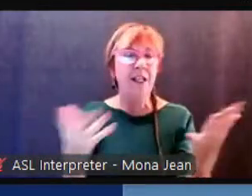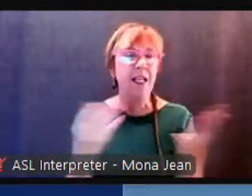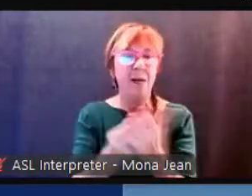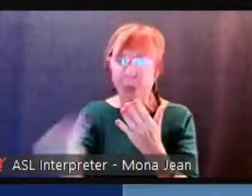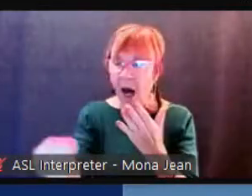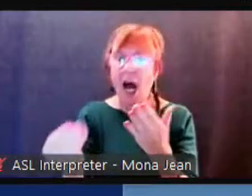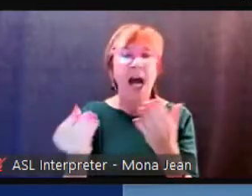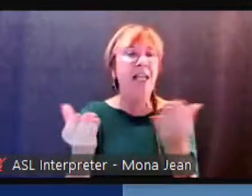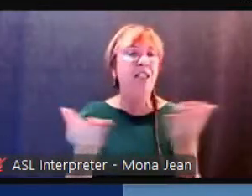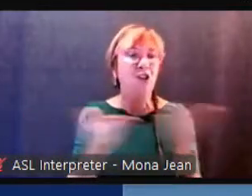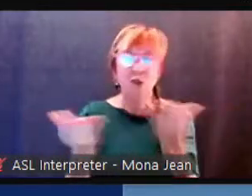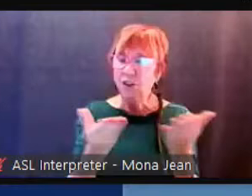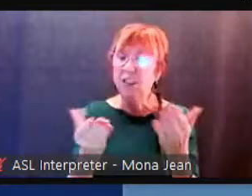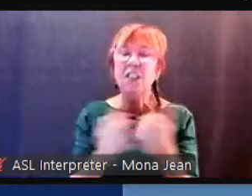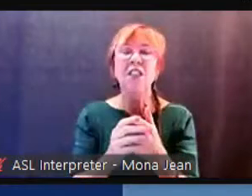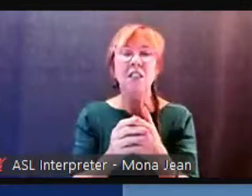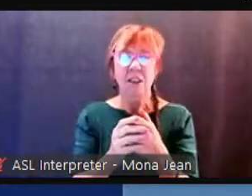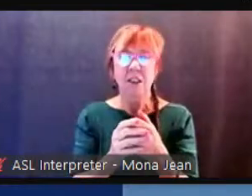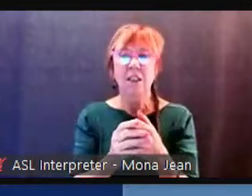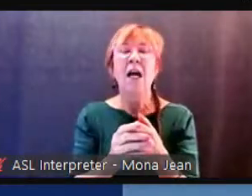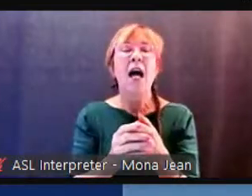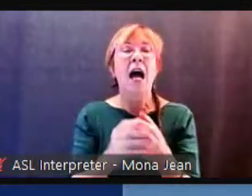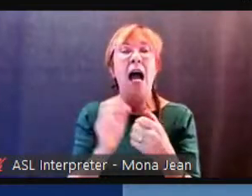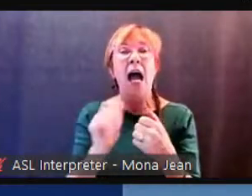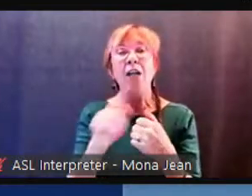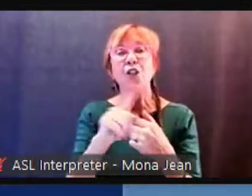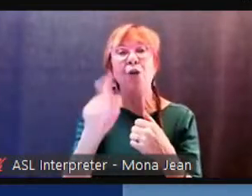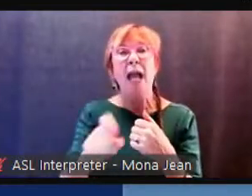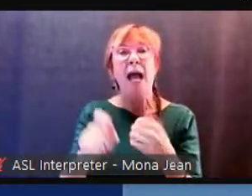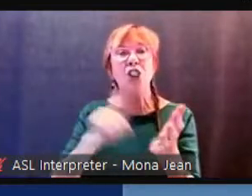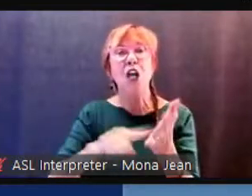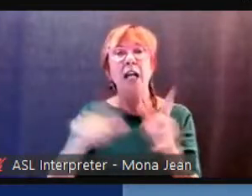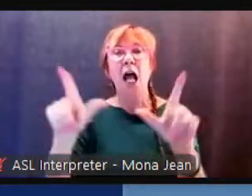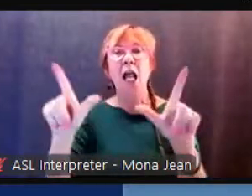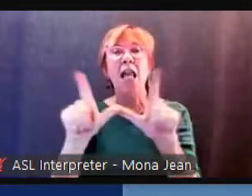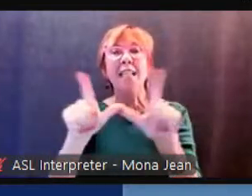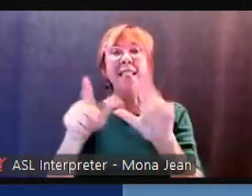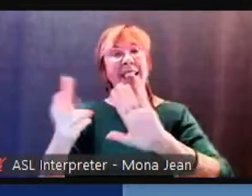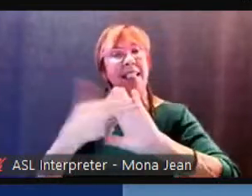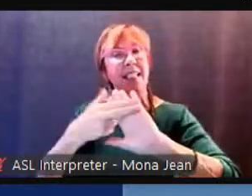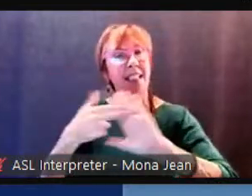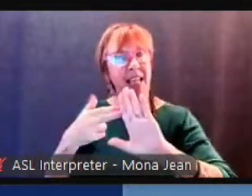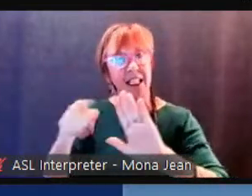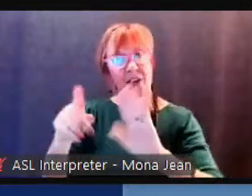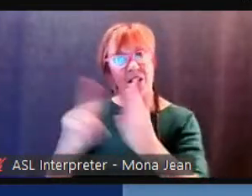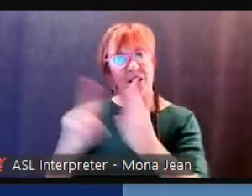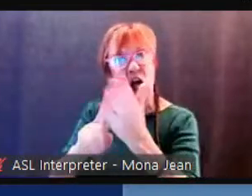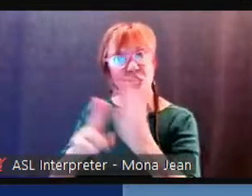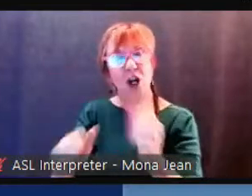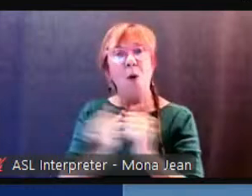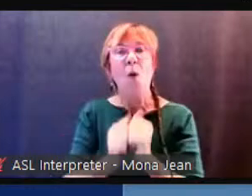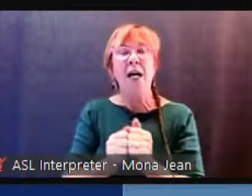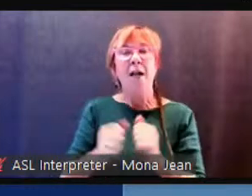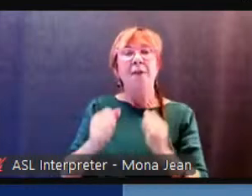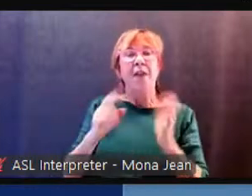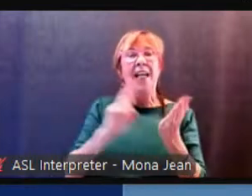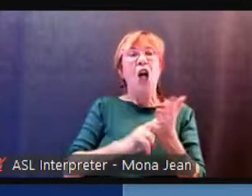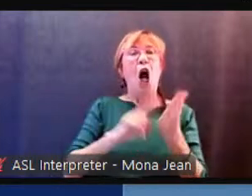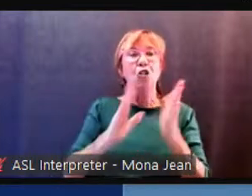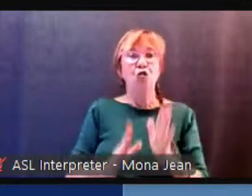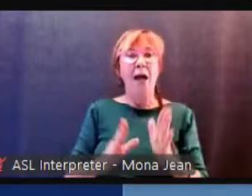services. And you can also check the licensing status of a contractor with the Contractor State Licensing